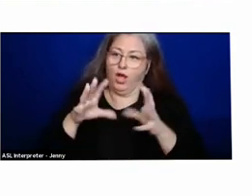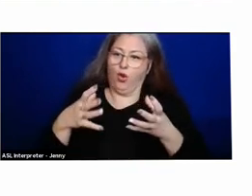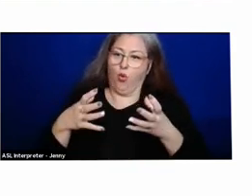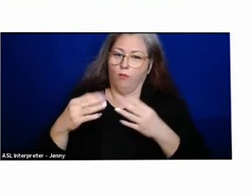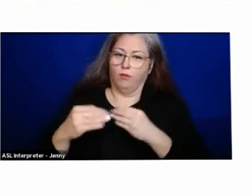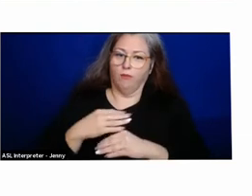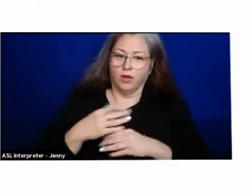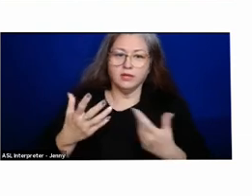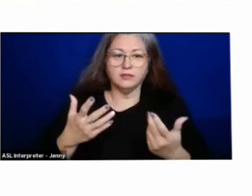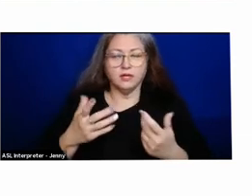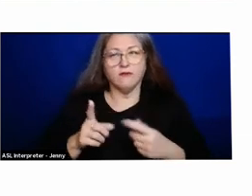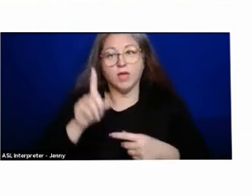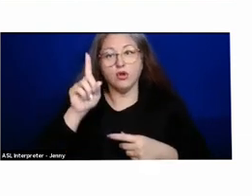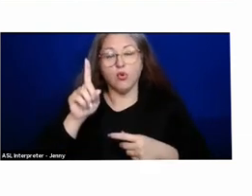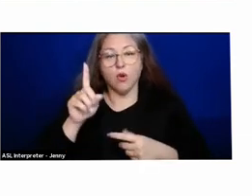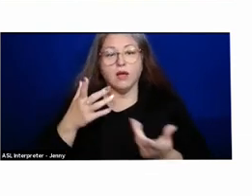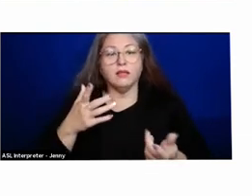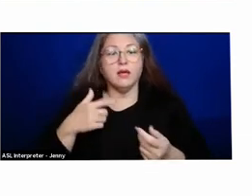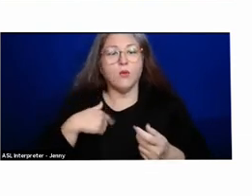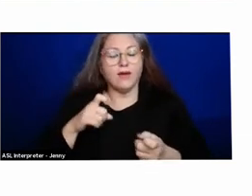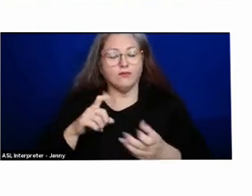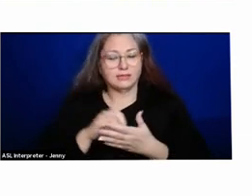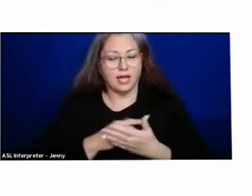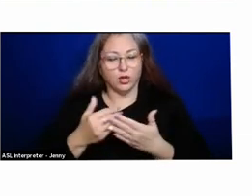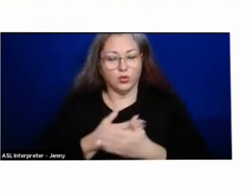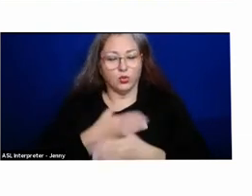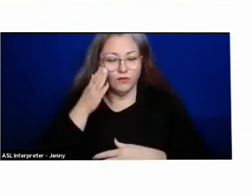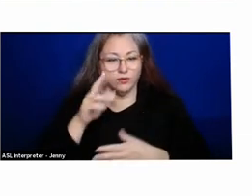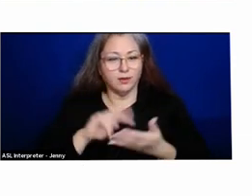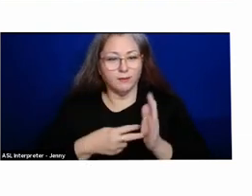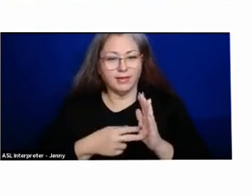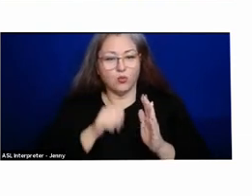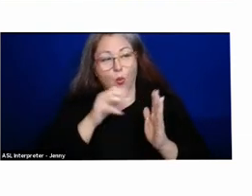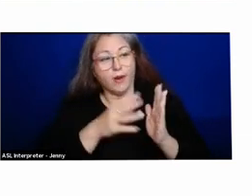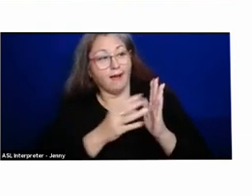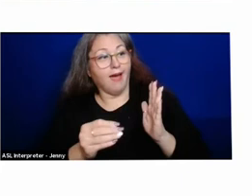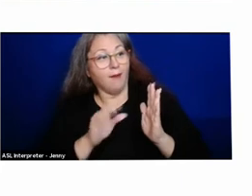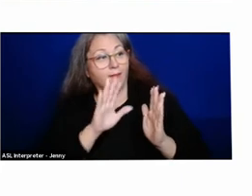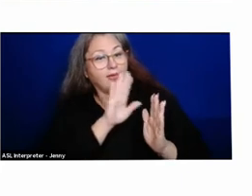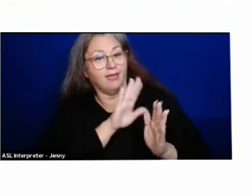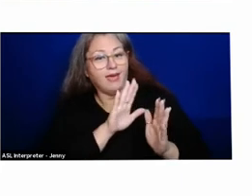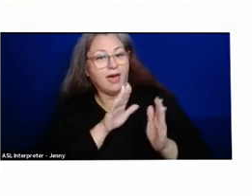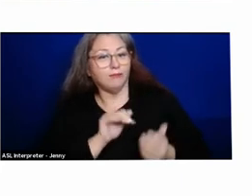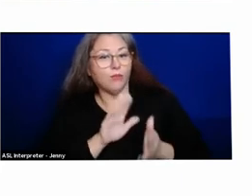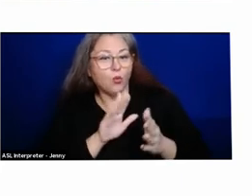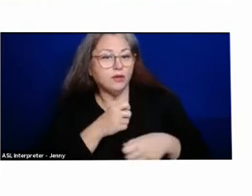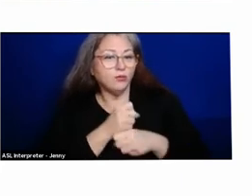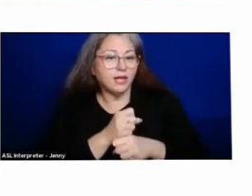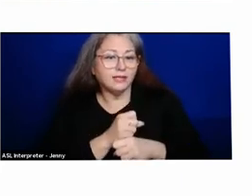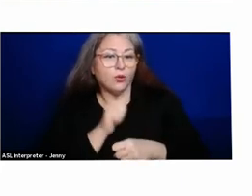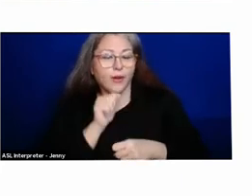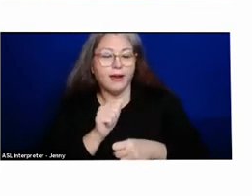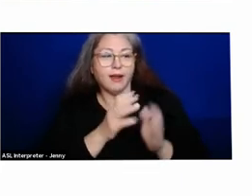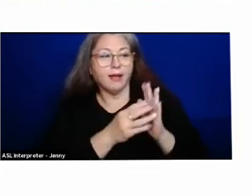So we need to redesign a future where we're not also copying the modes of production. We're not copying the types of